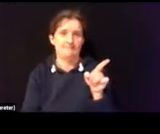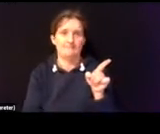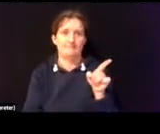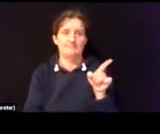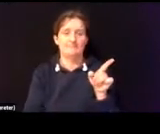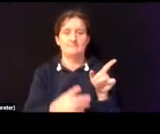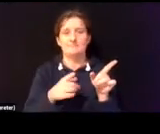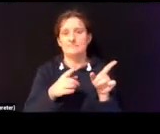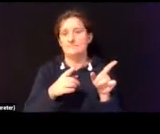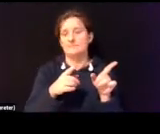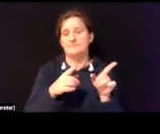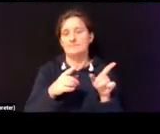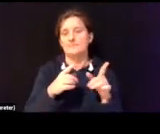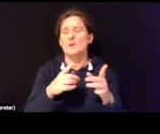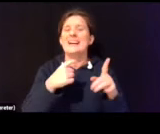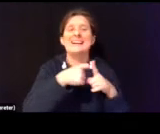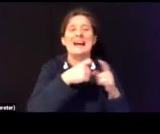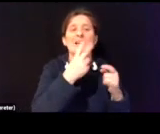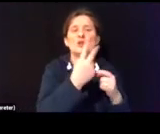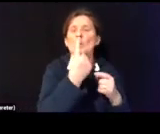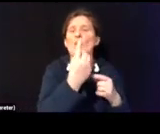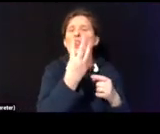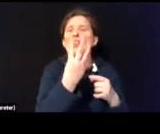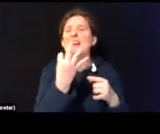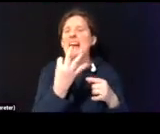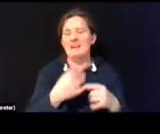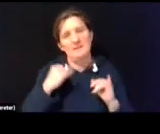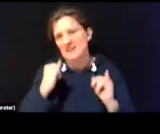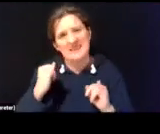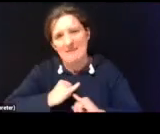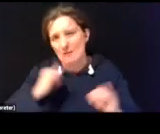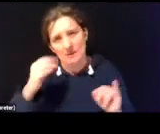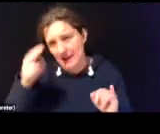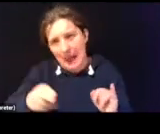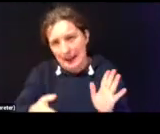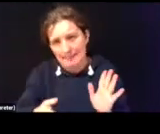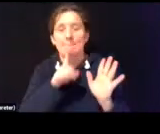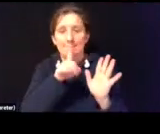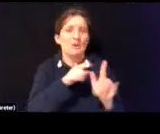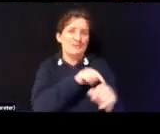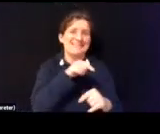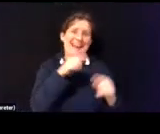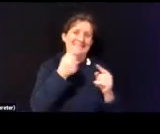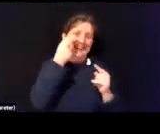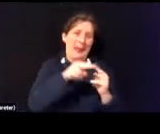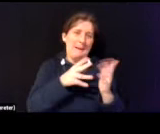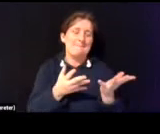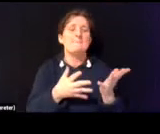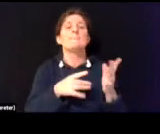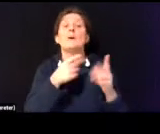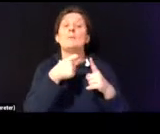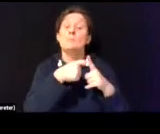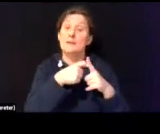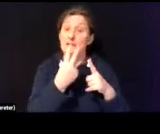exoplanet systems have terrible names. We're not very good at naming these things yet. But K2138 is a system that when we found it,